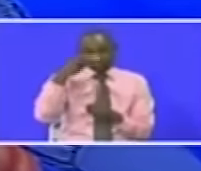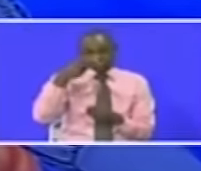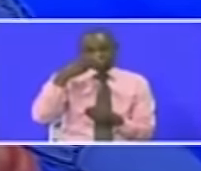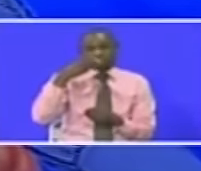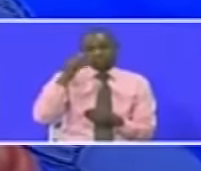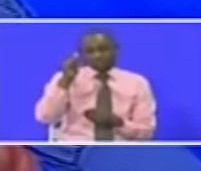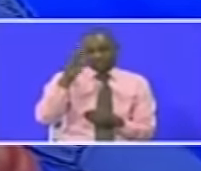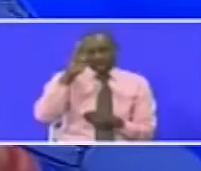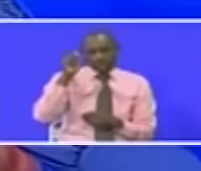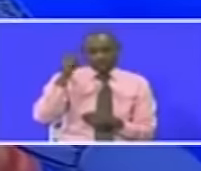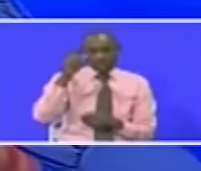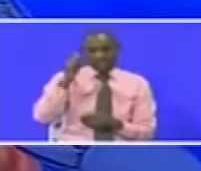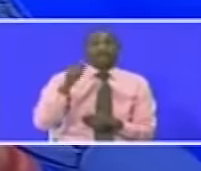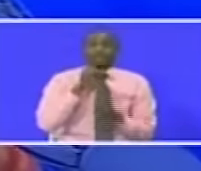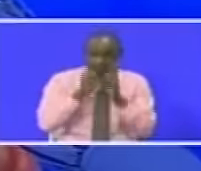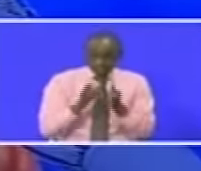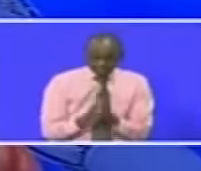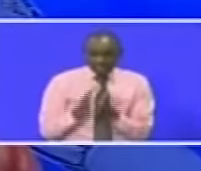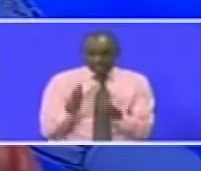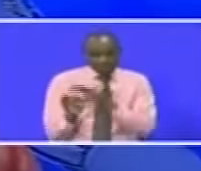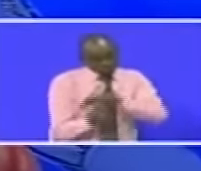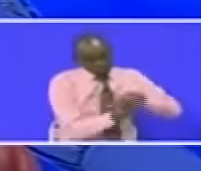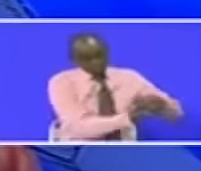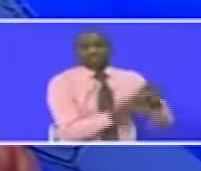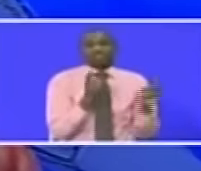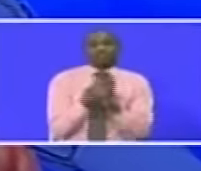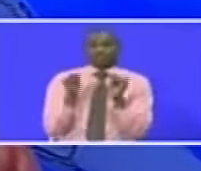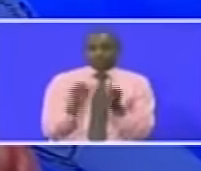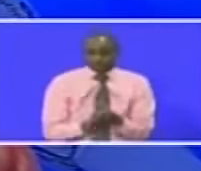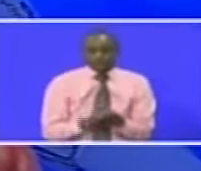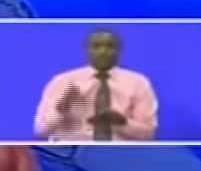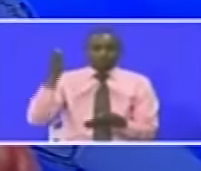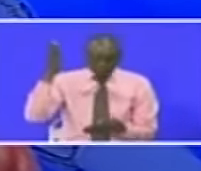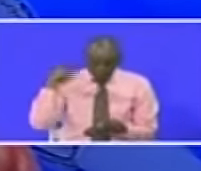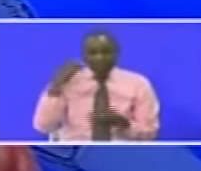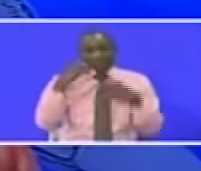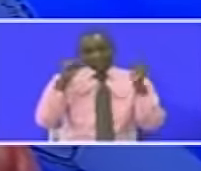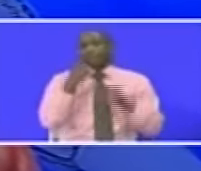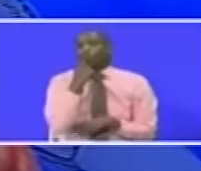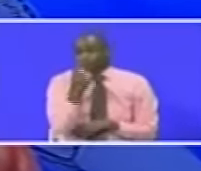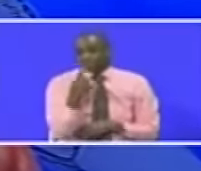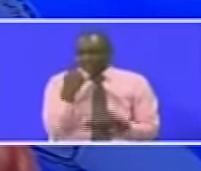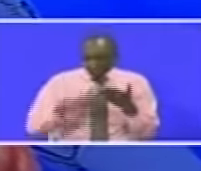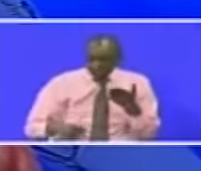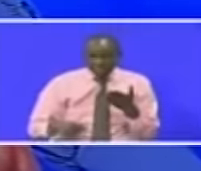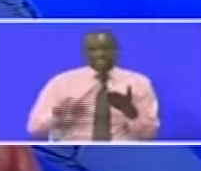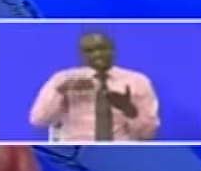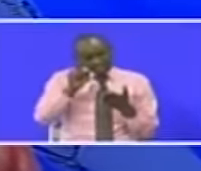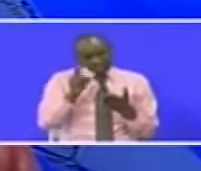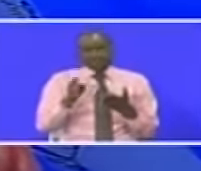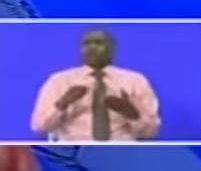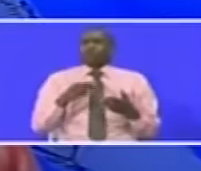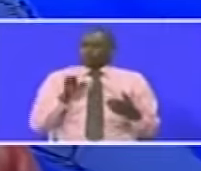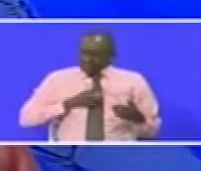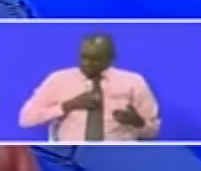KTN News, where you get the whole story. Let's move on to other news of the day. Former President Daniel Arap Moi has lauded the important role played by